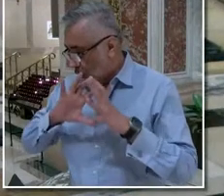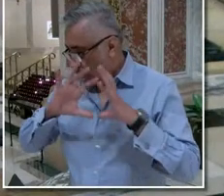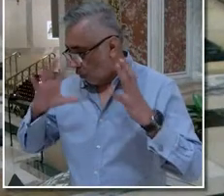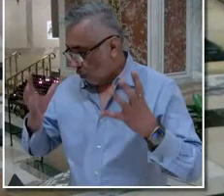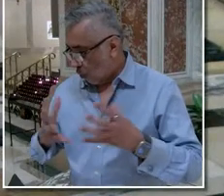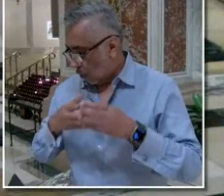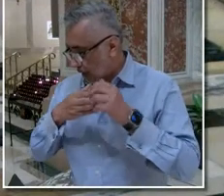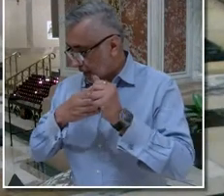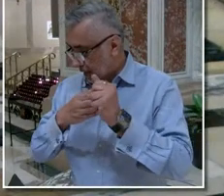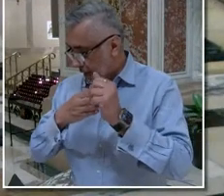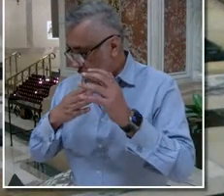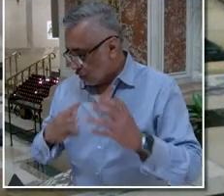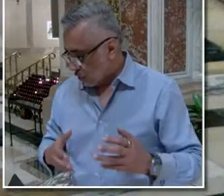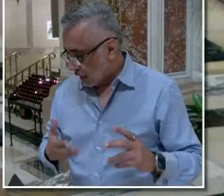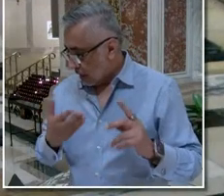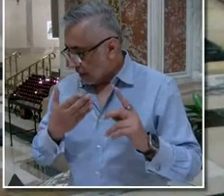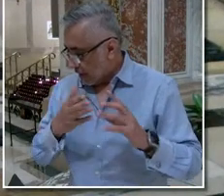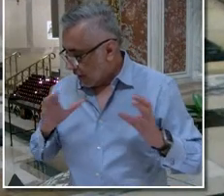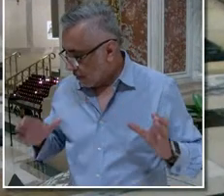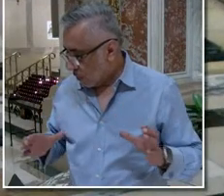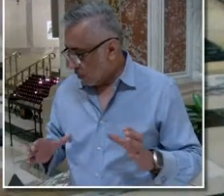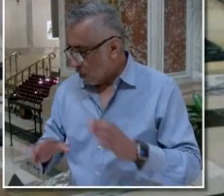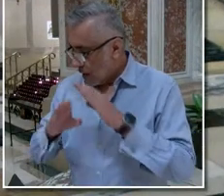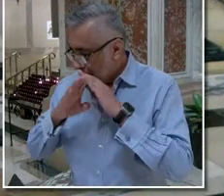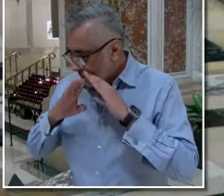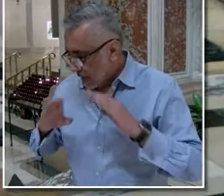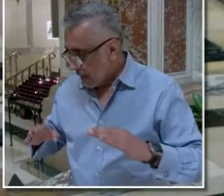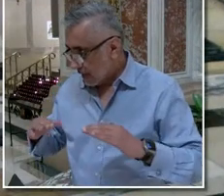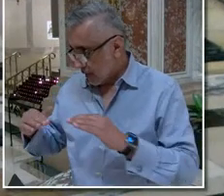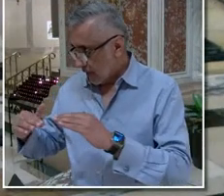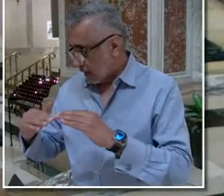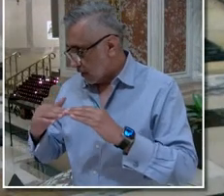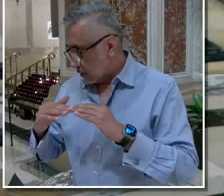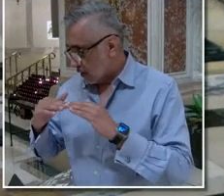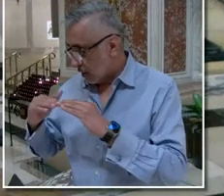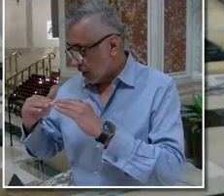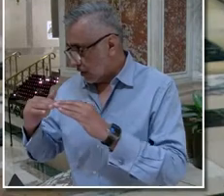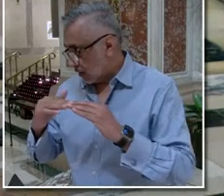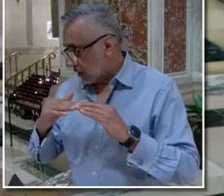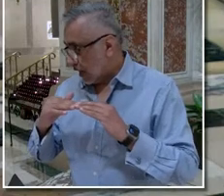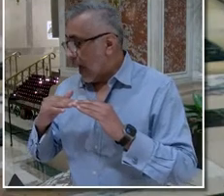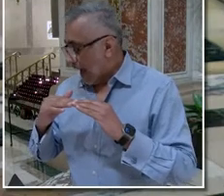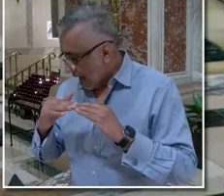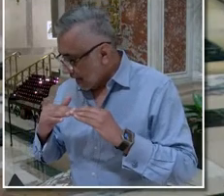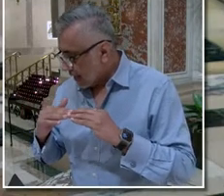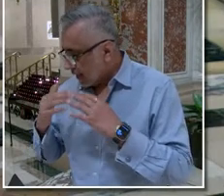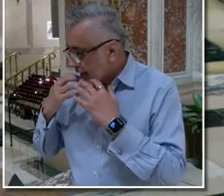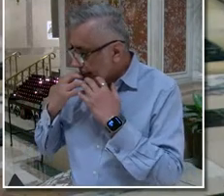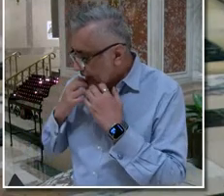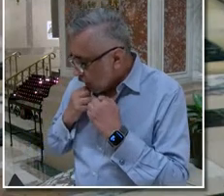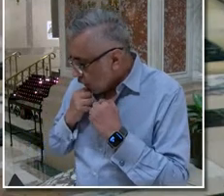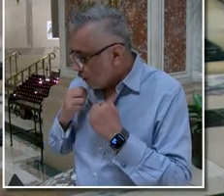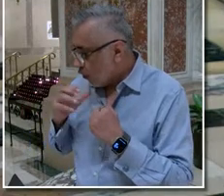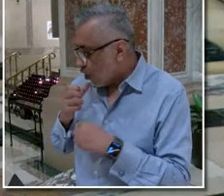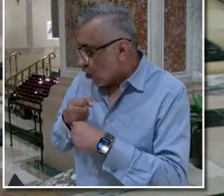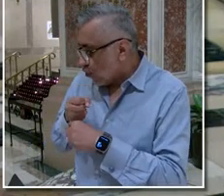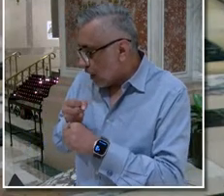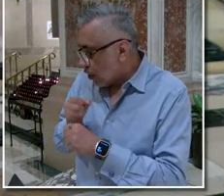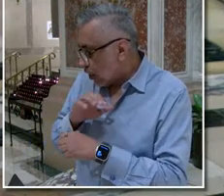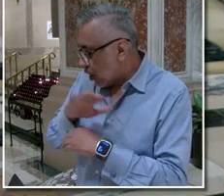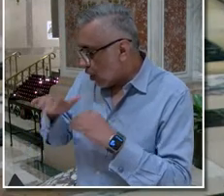Leaders, may they promote peace and justice in their care for creation and all